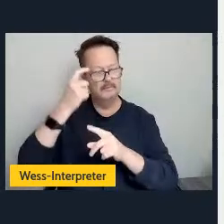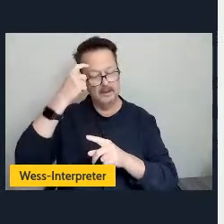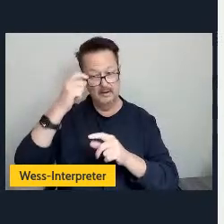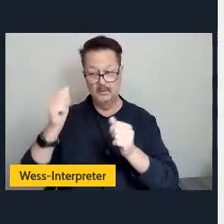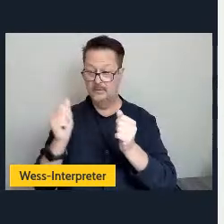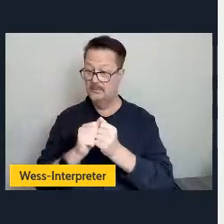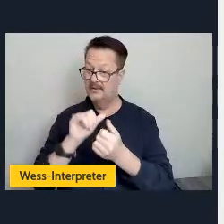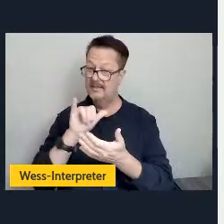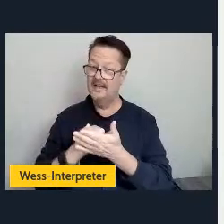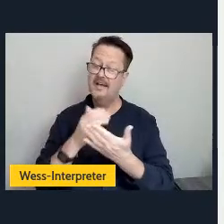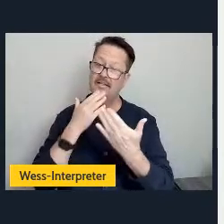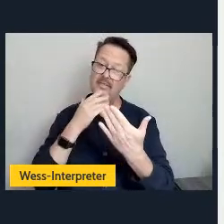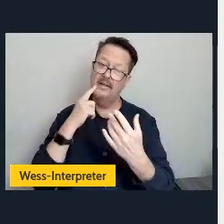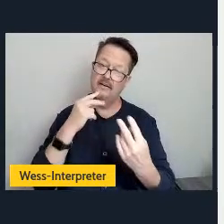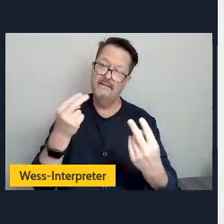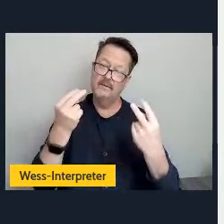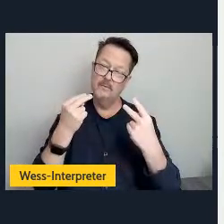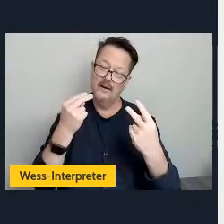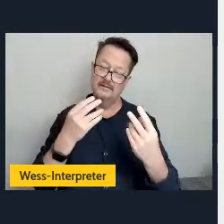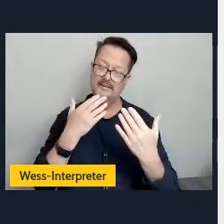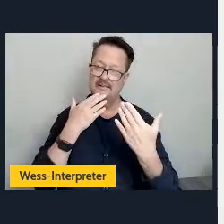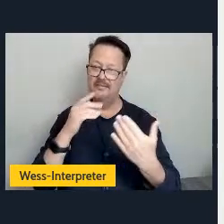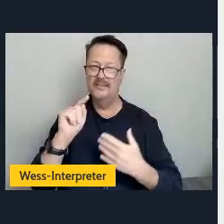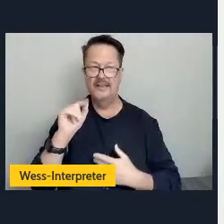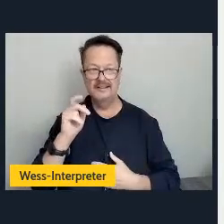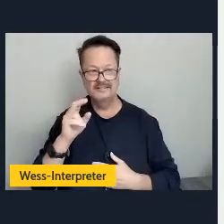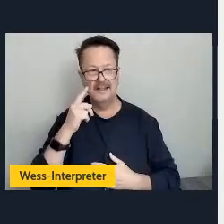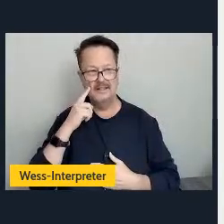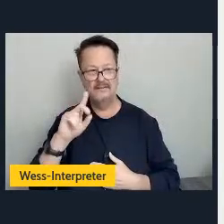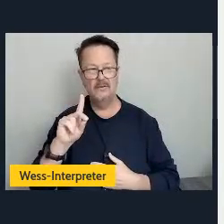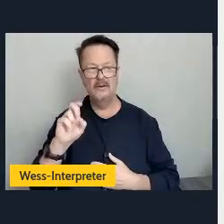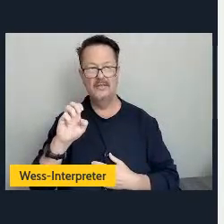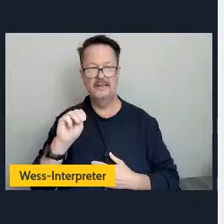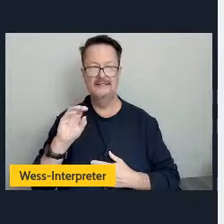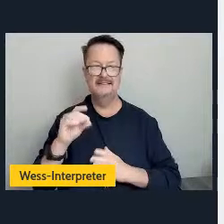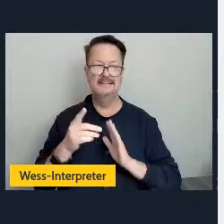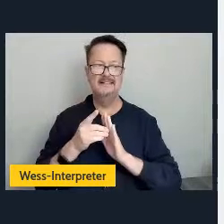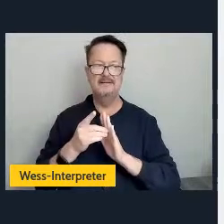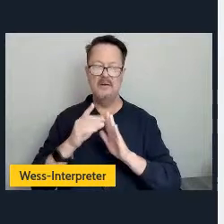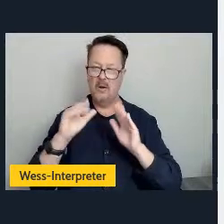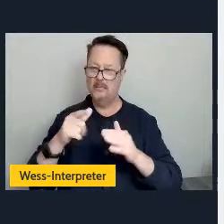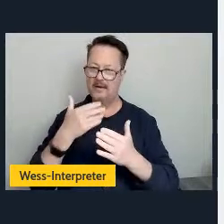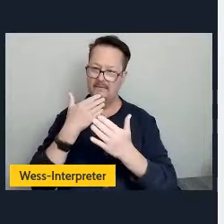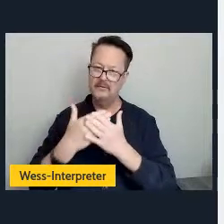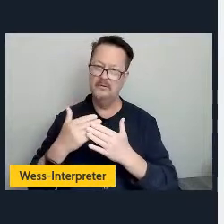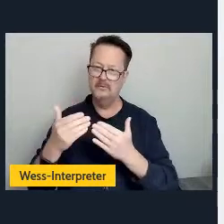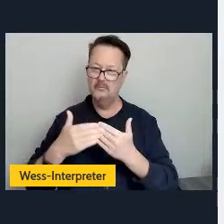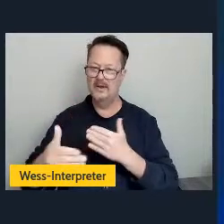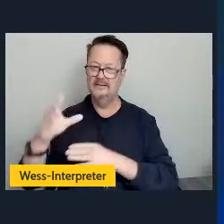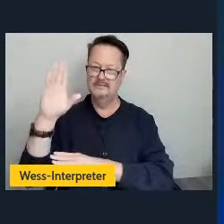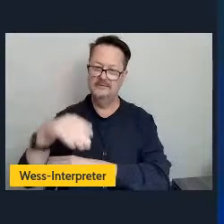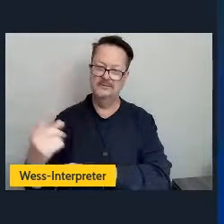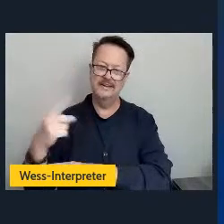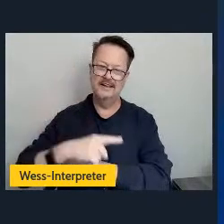that, thanks for watching. Thanks, Taylor, for that demo. And I hope you have a good rest of your day. Take care.